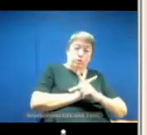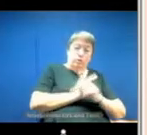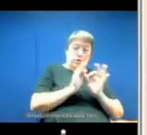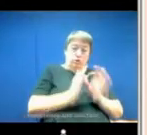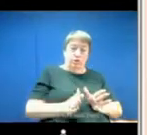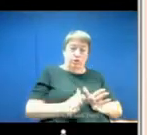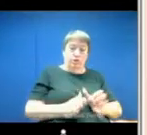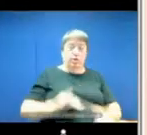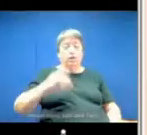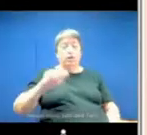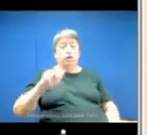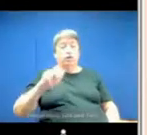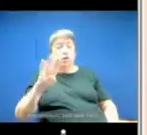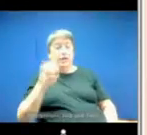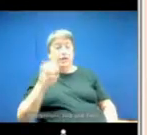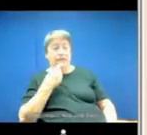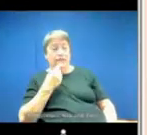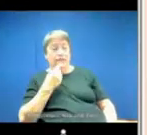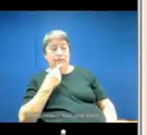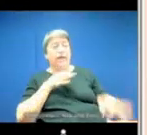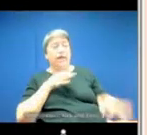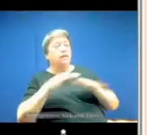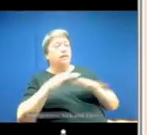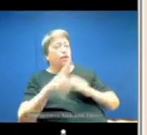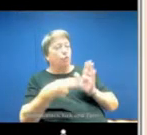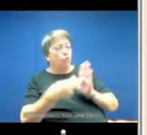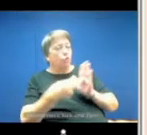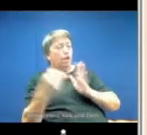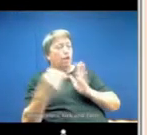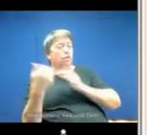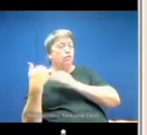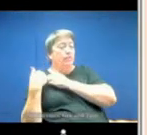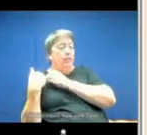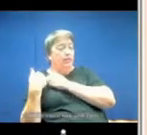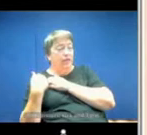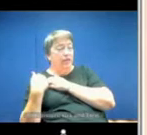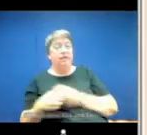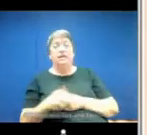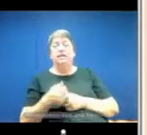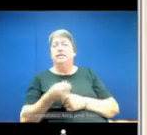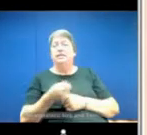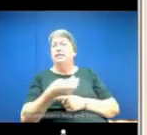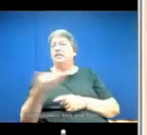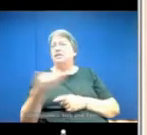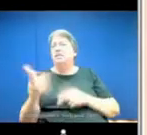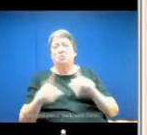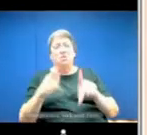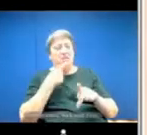Janice, explain the role and responsibility. Several people are saying the same thing.